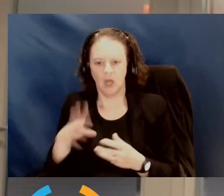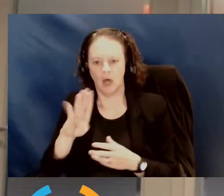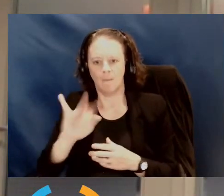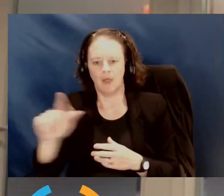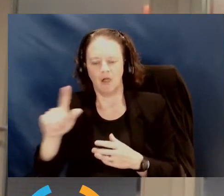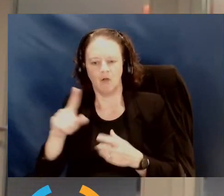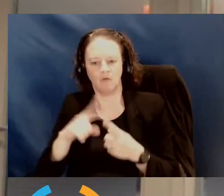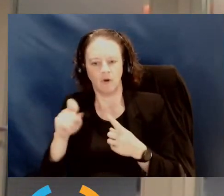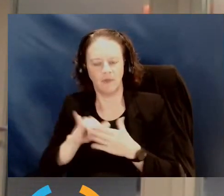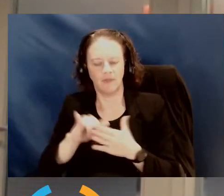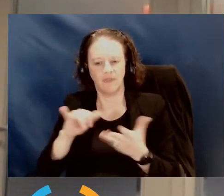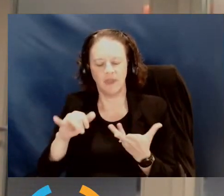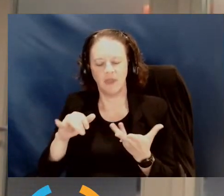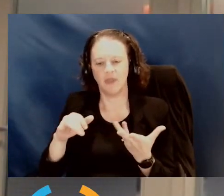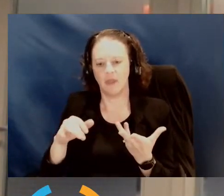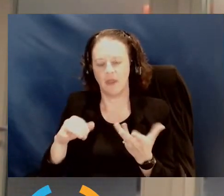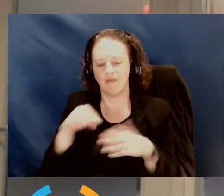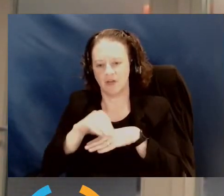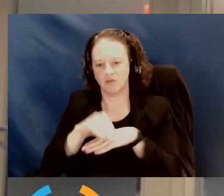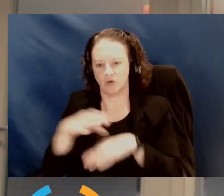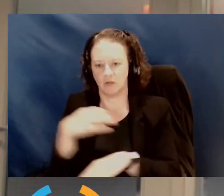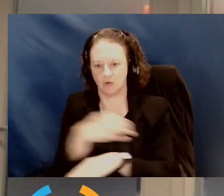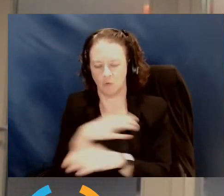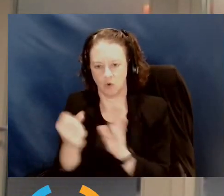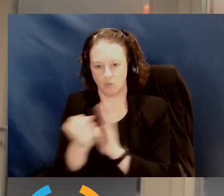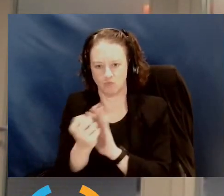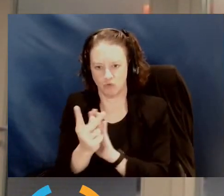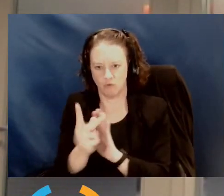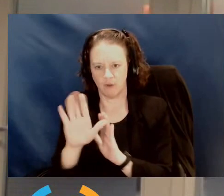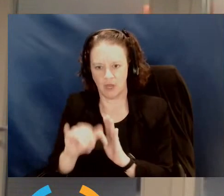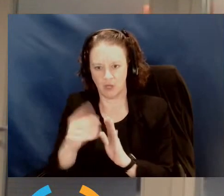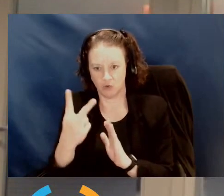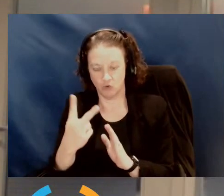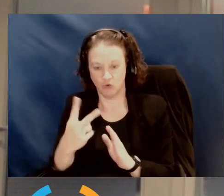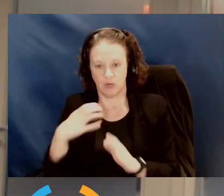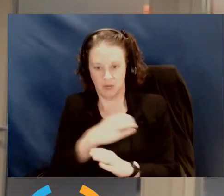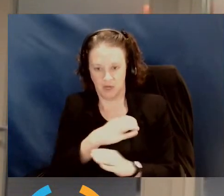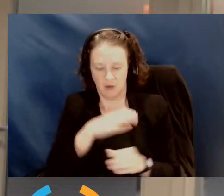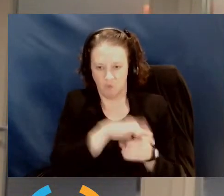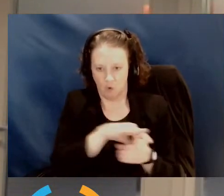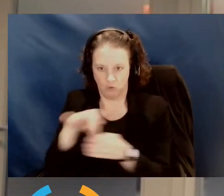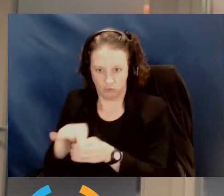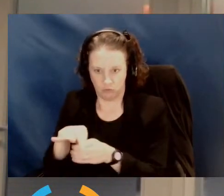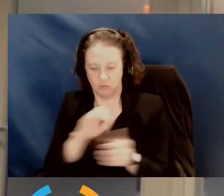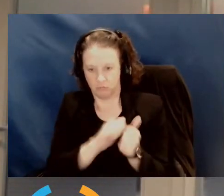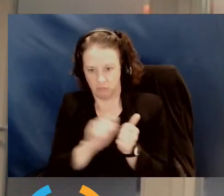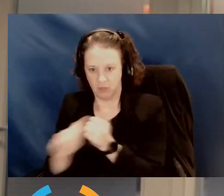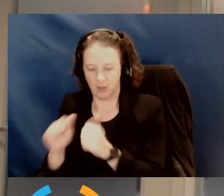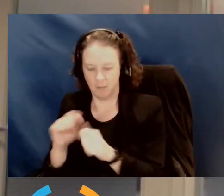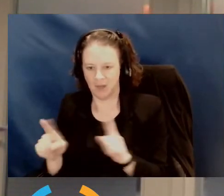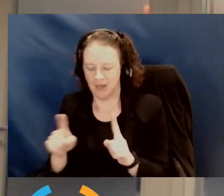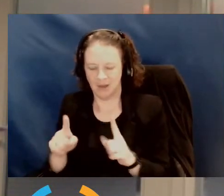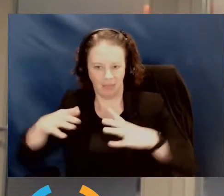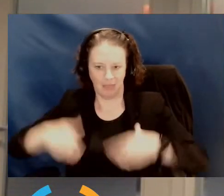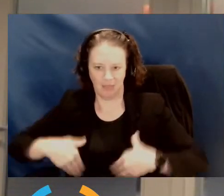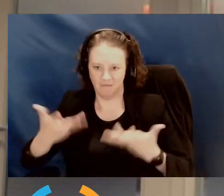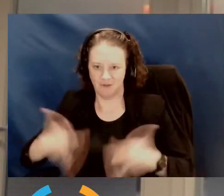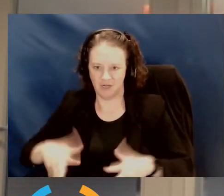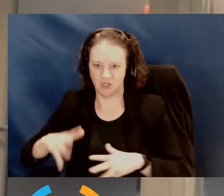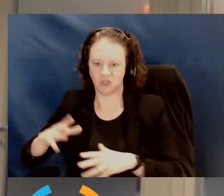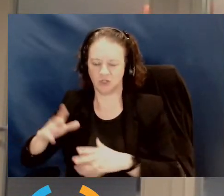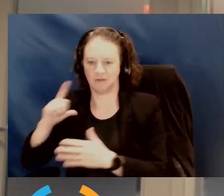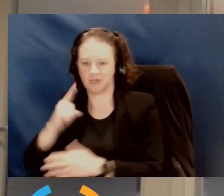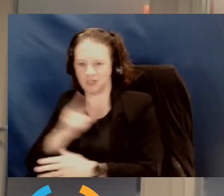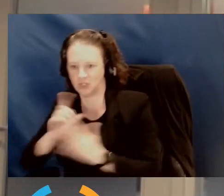this was approved by 2 committee votes early in this year's legislative session, but did not make it through both chambers before the session was shut